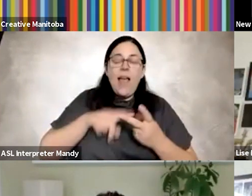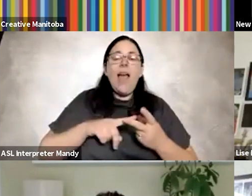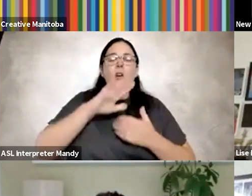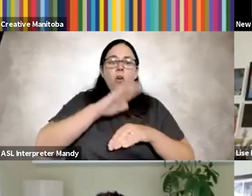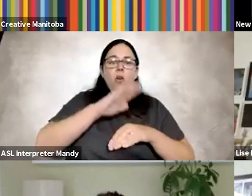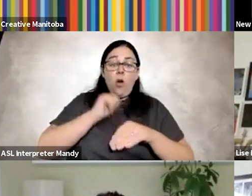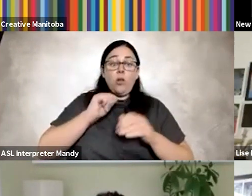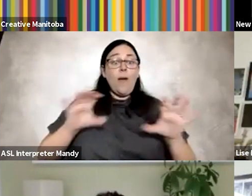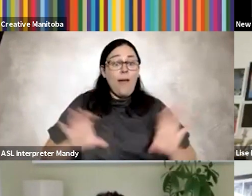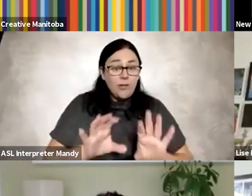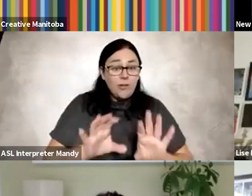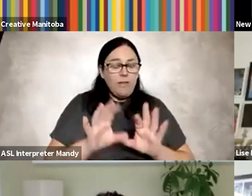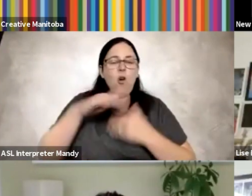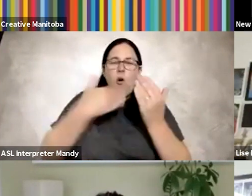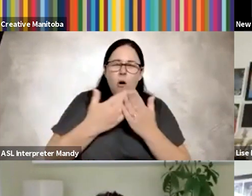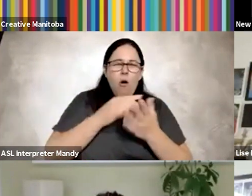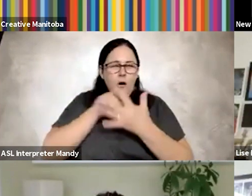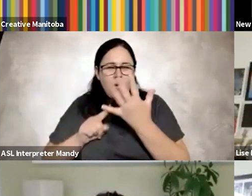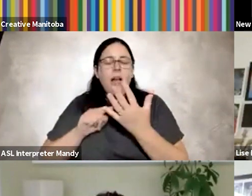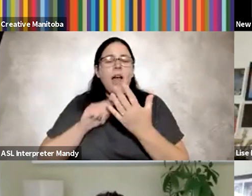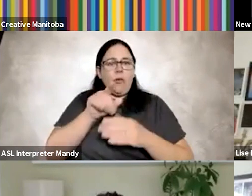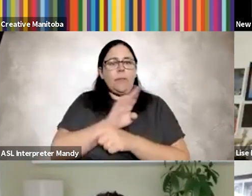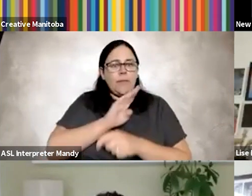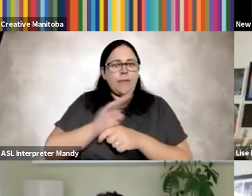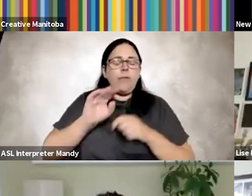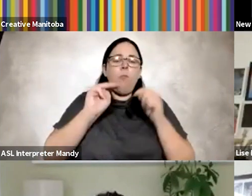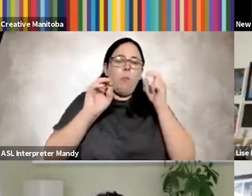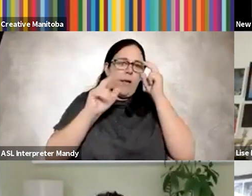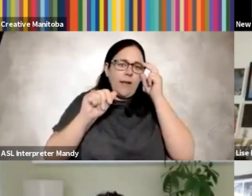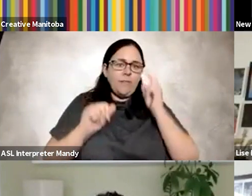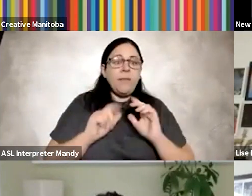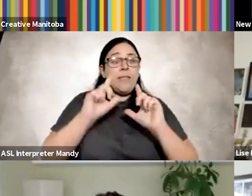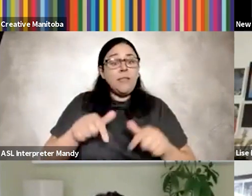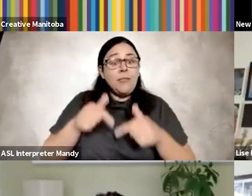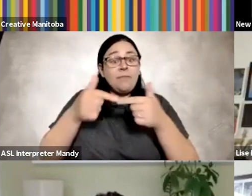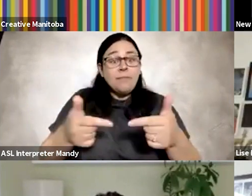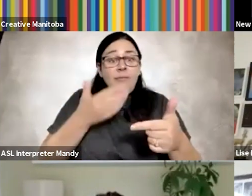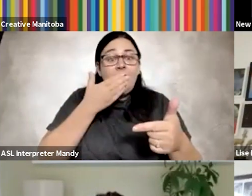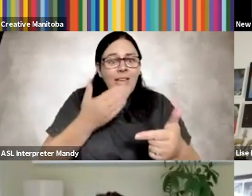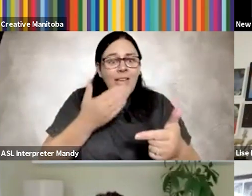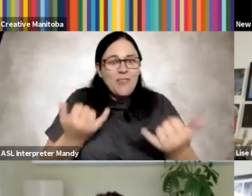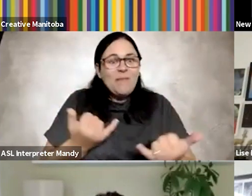at Momenta. Lise, thank you for joining us today, and we'll turn it over to you.